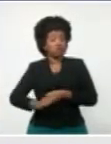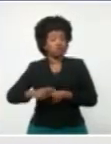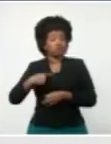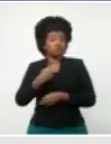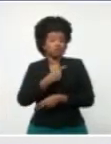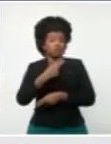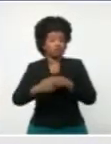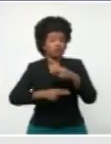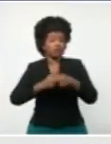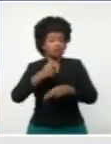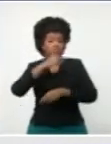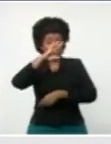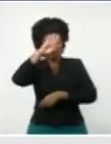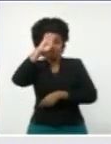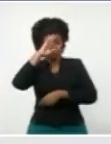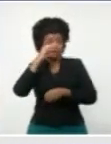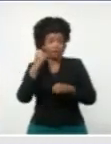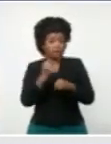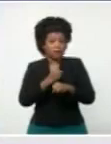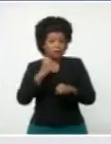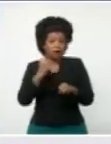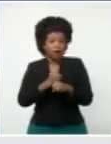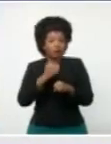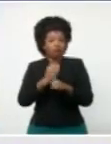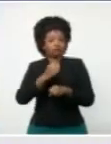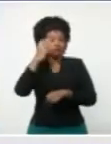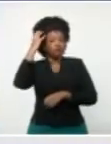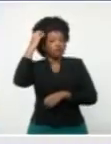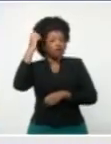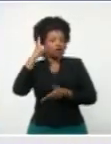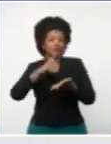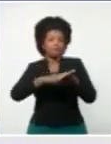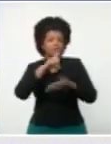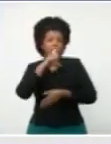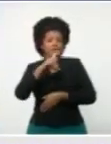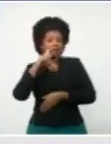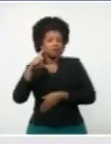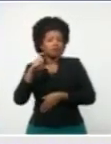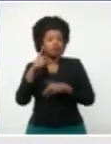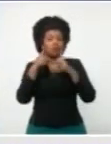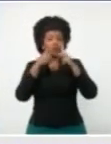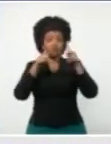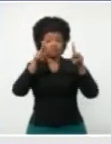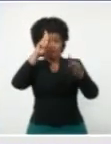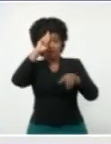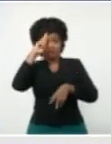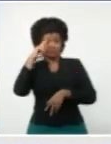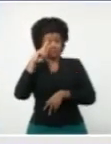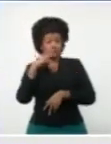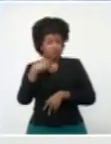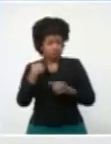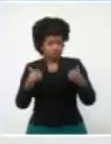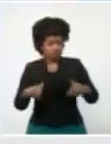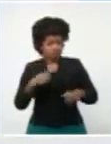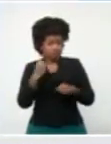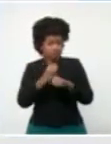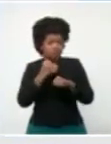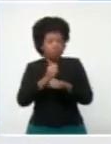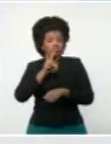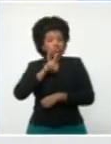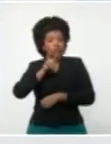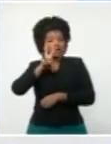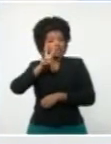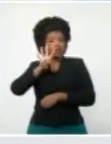the Salvador Allende Hospital. And the 2 other patients who were reported in serious condition, they have